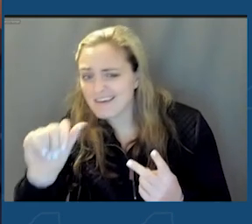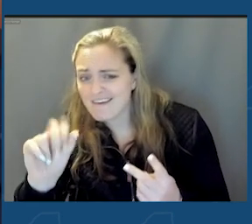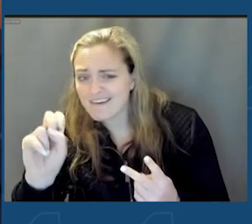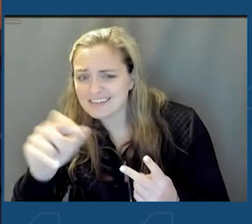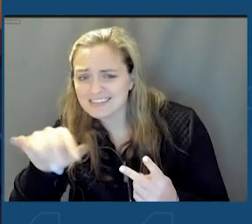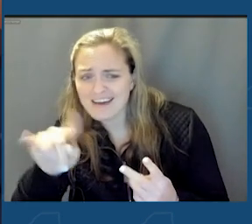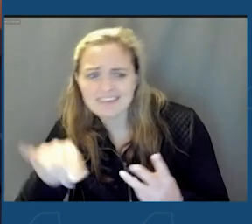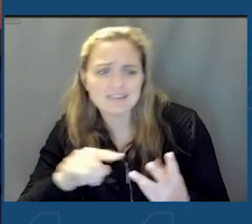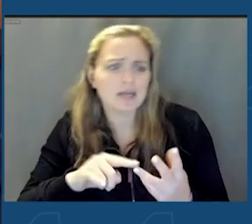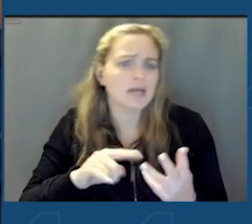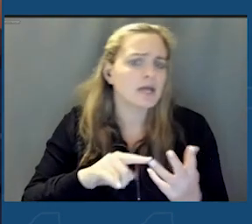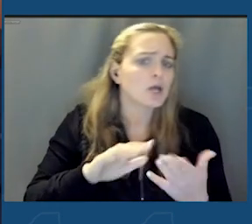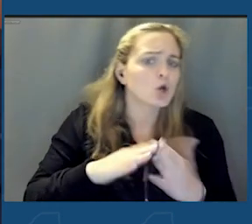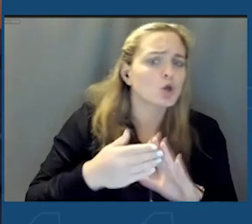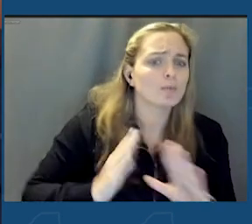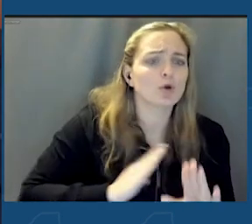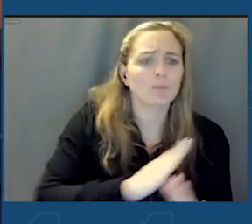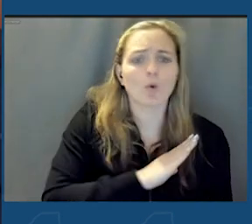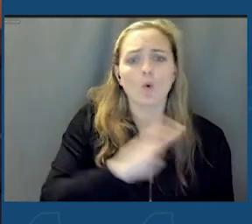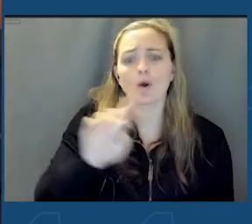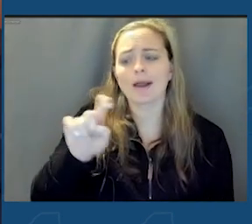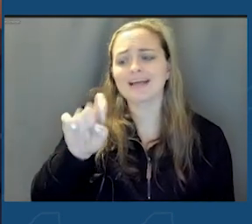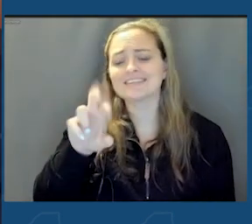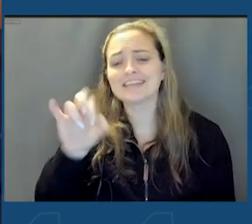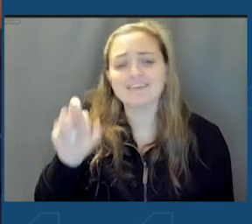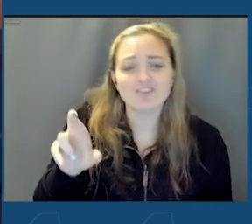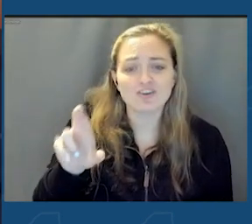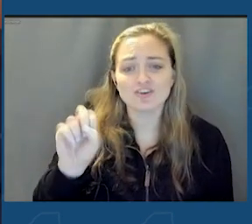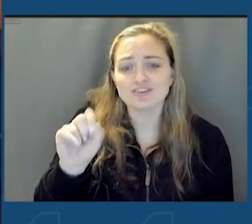community board, Xavier Santiago, ever present.